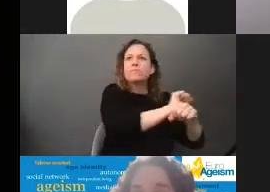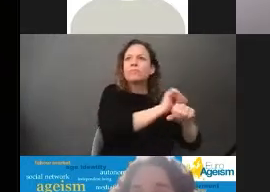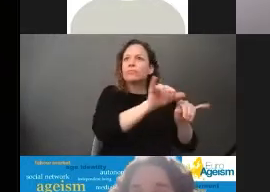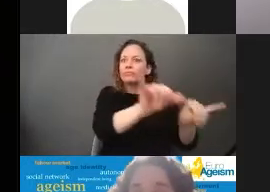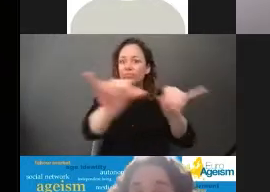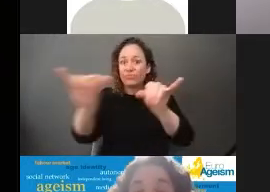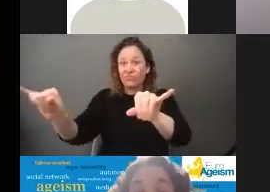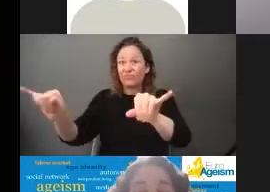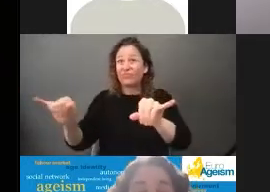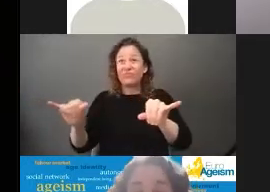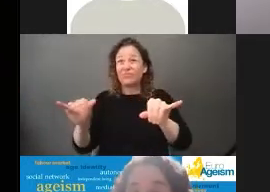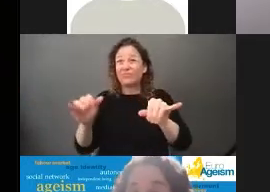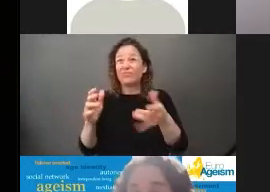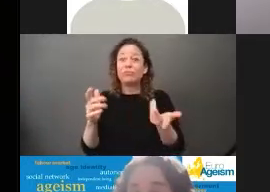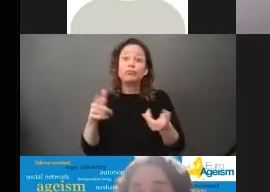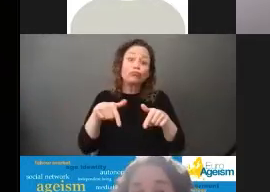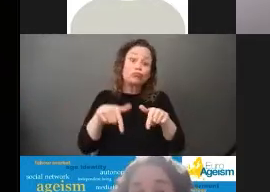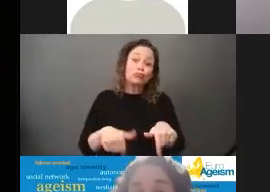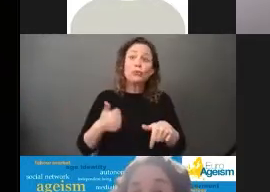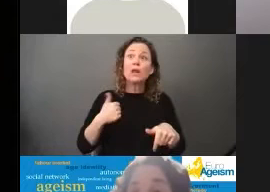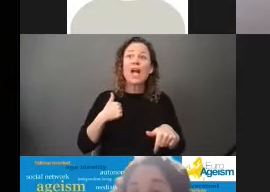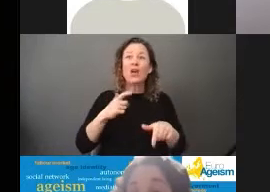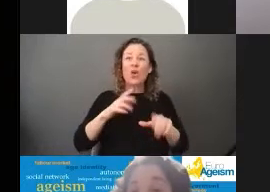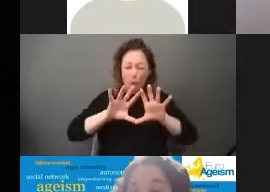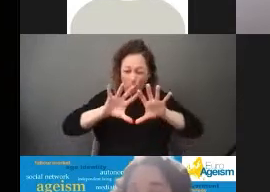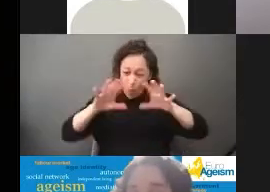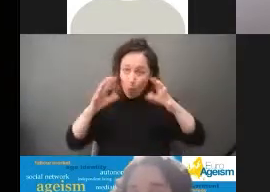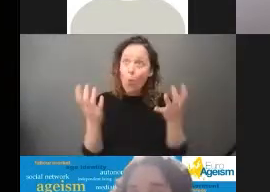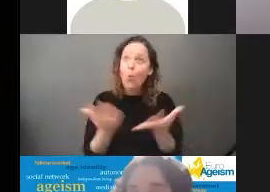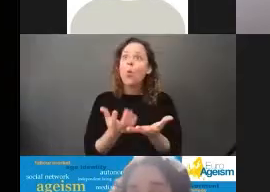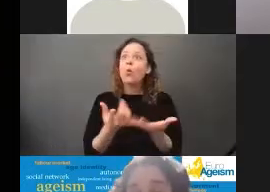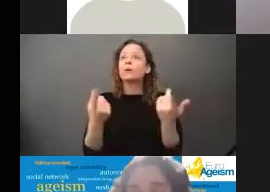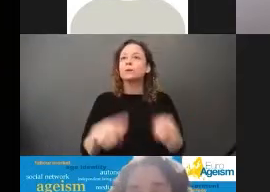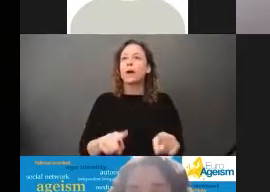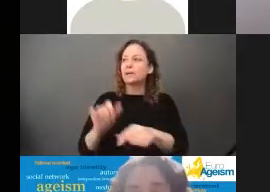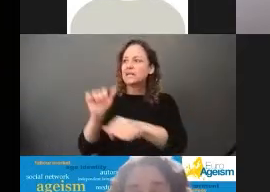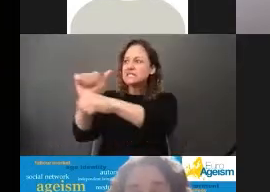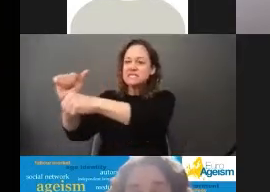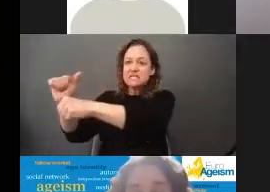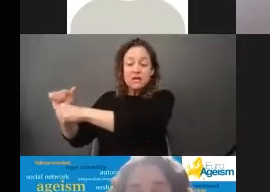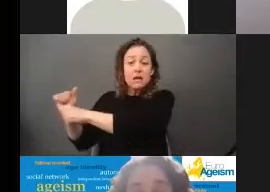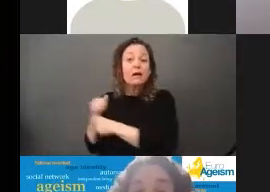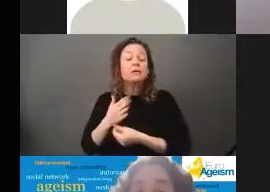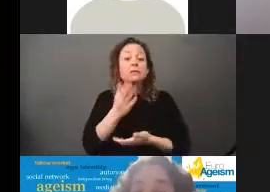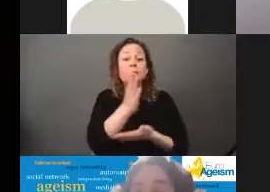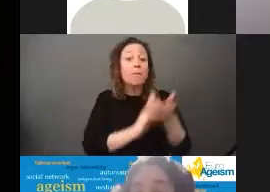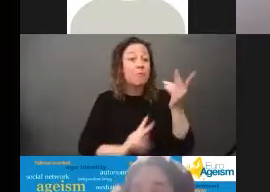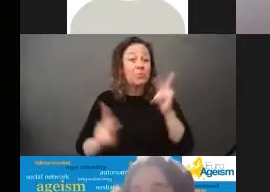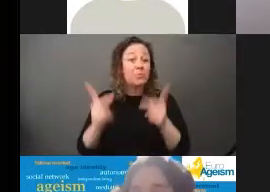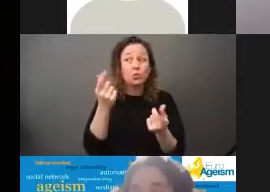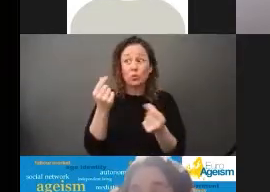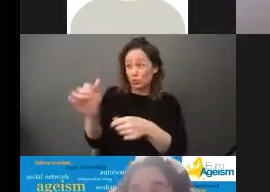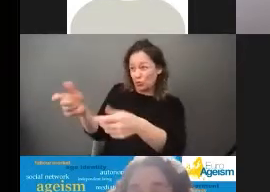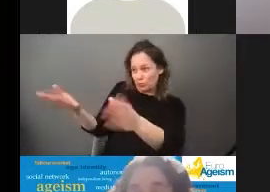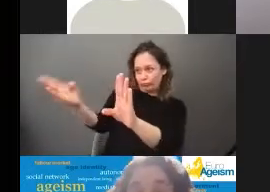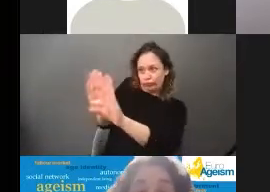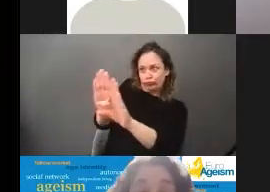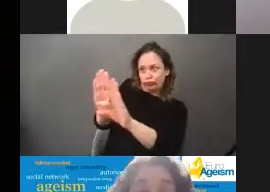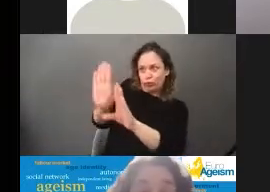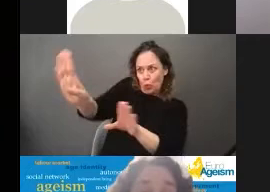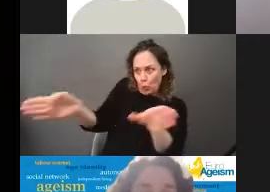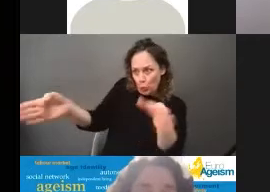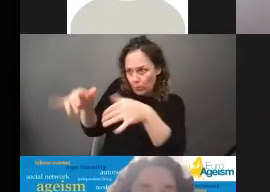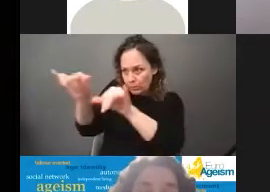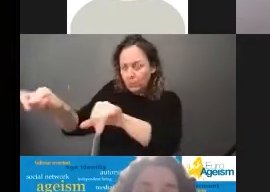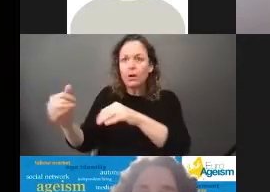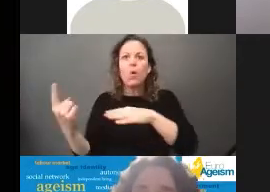around the world, in stories about residents being abandoned by their care workers, about bodies of residents